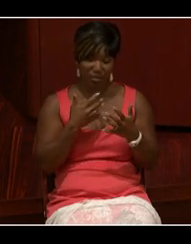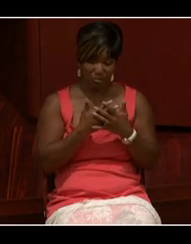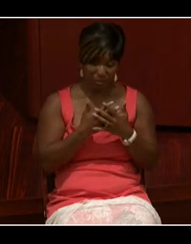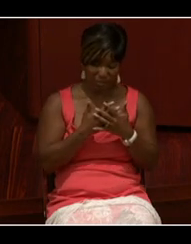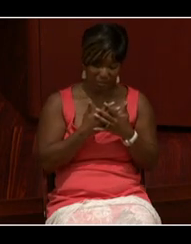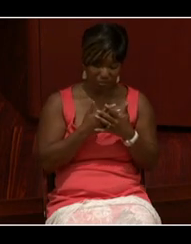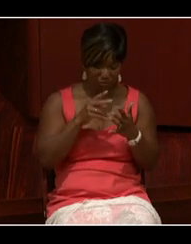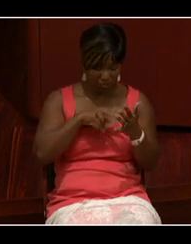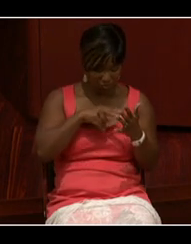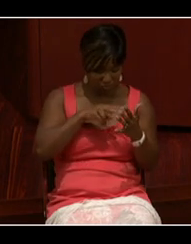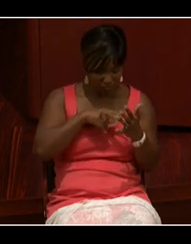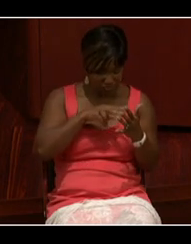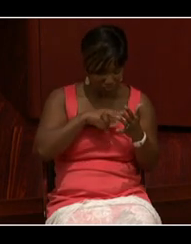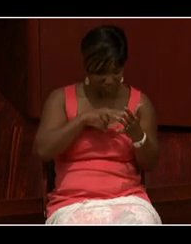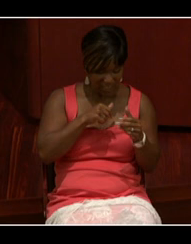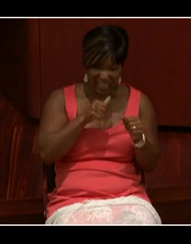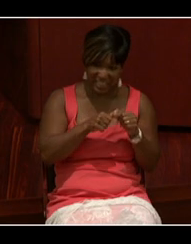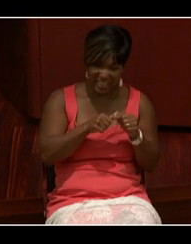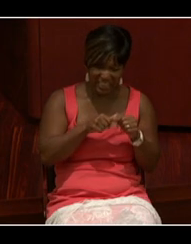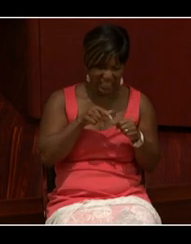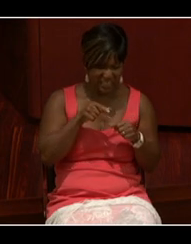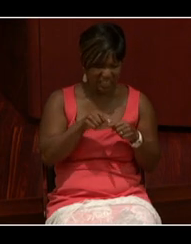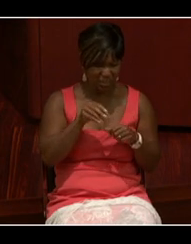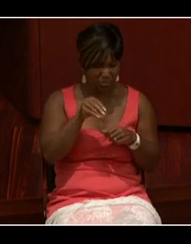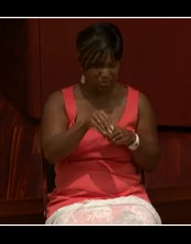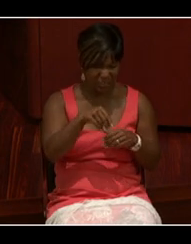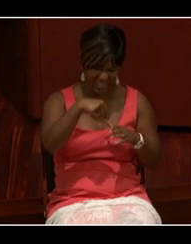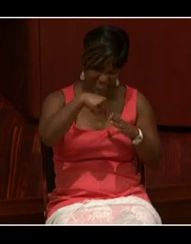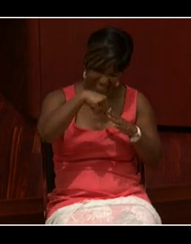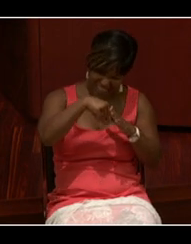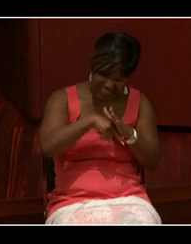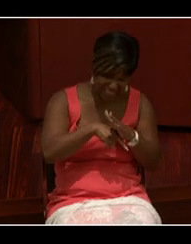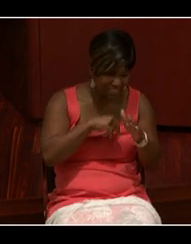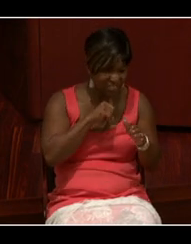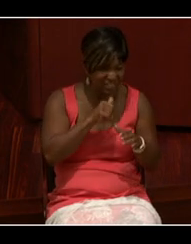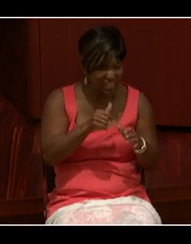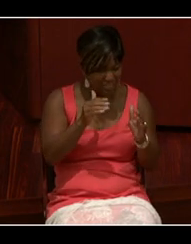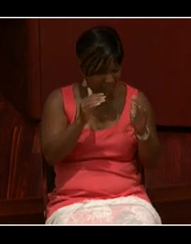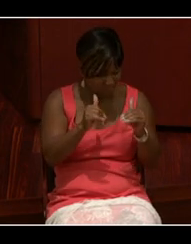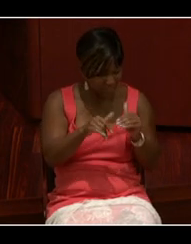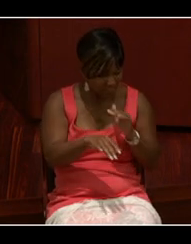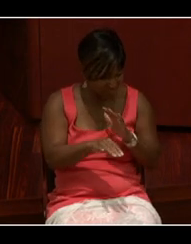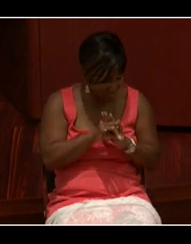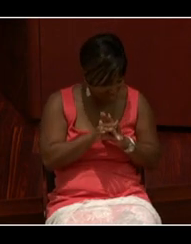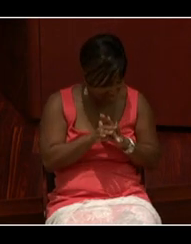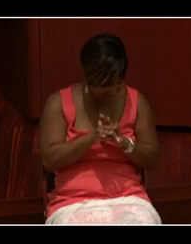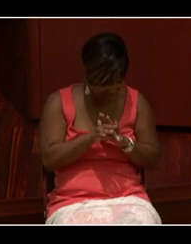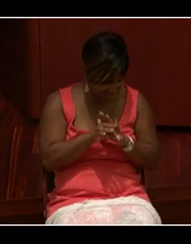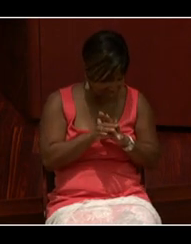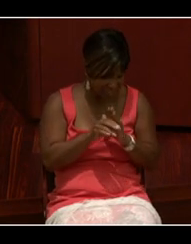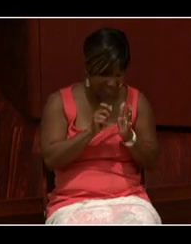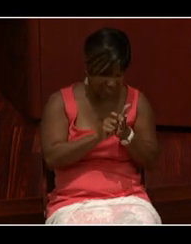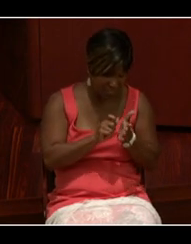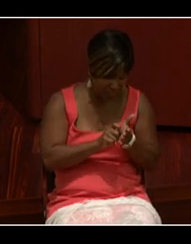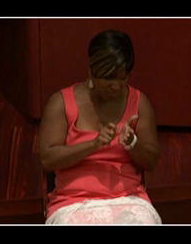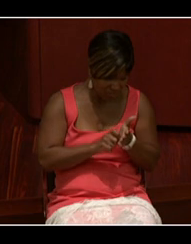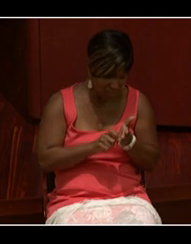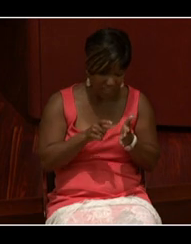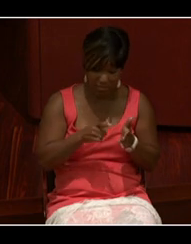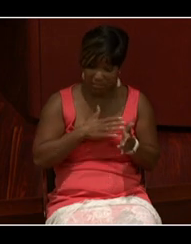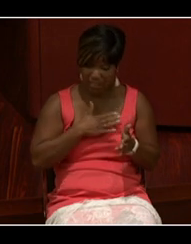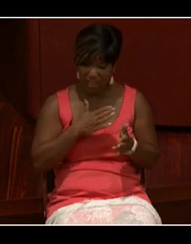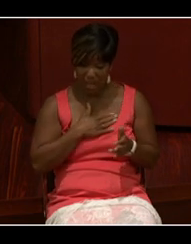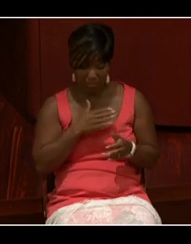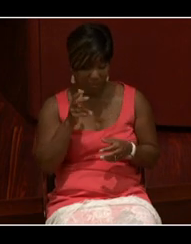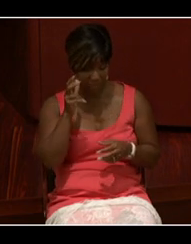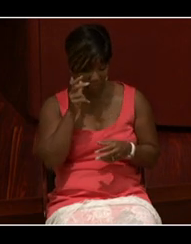his correspondence, because he put all sorts of details that you wouldn't expect to find there. He wrote that he was glad to hear